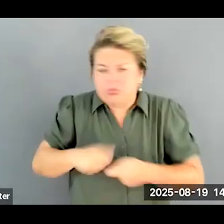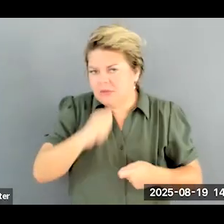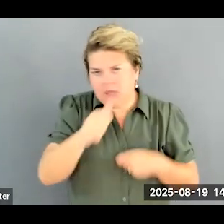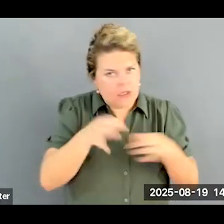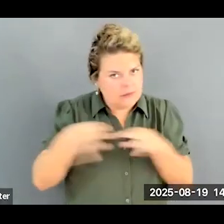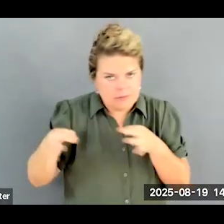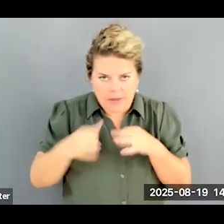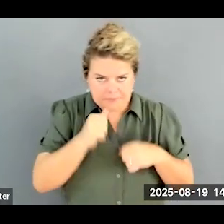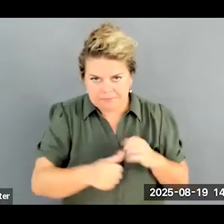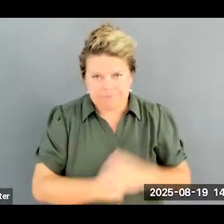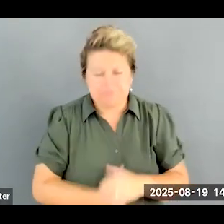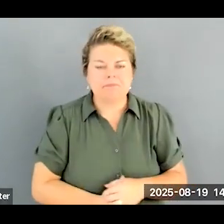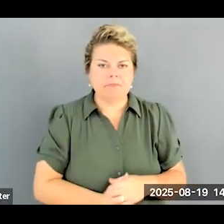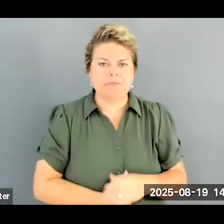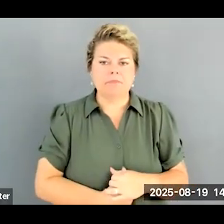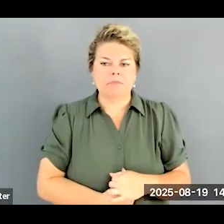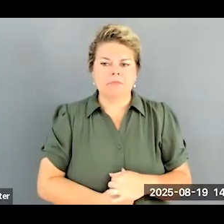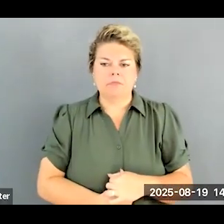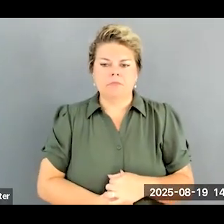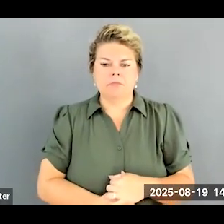was in that map.